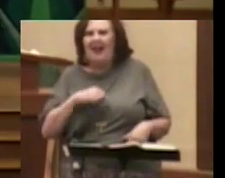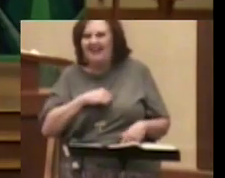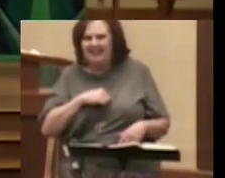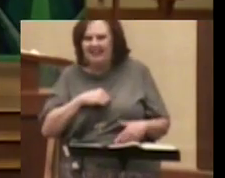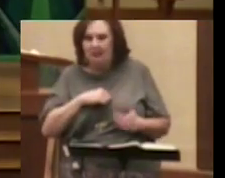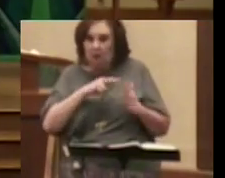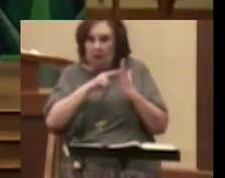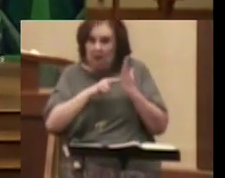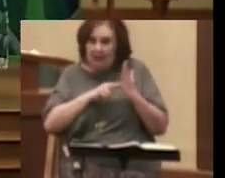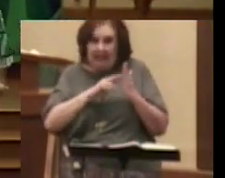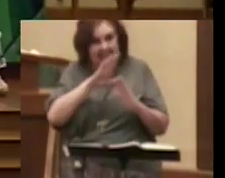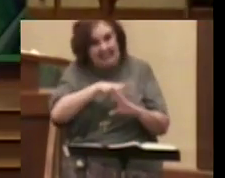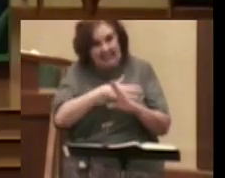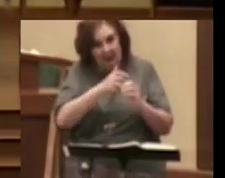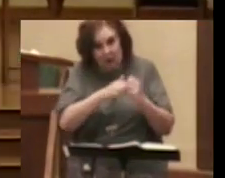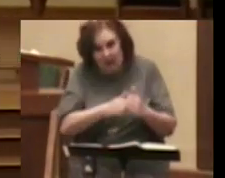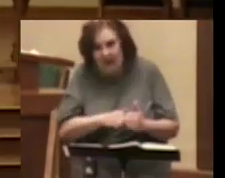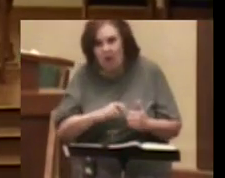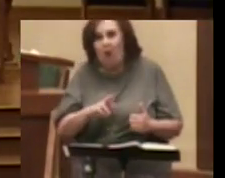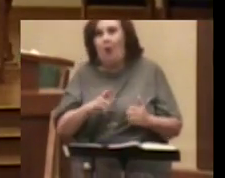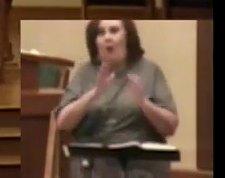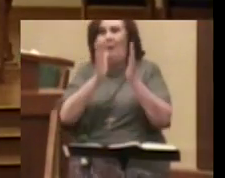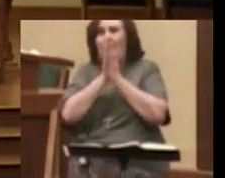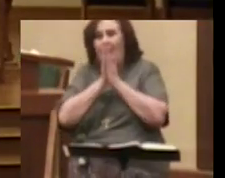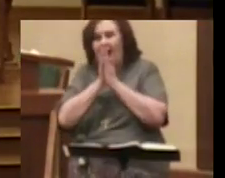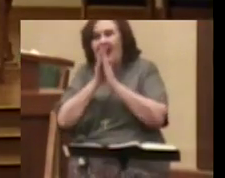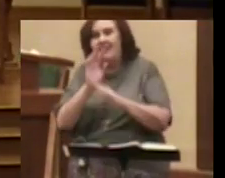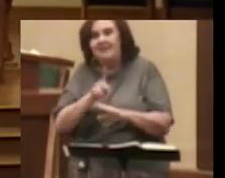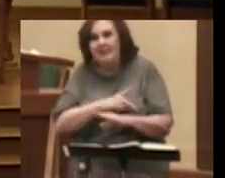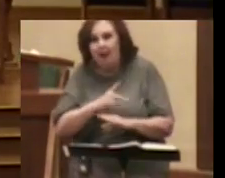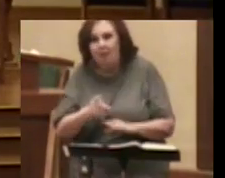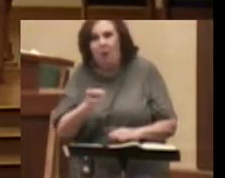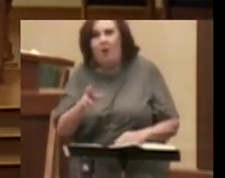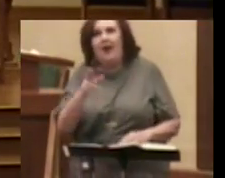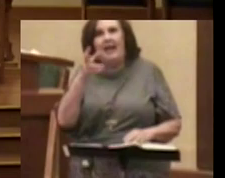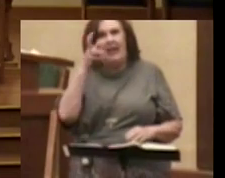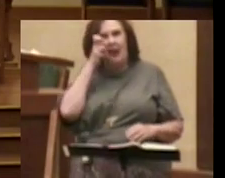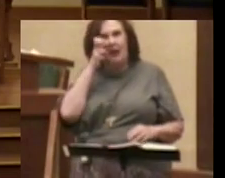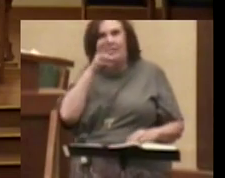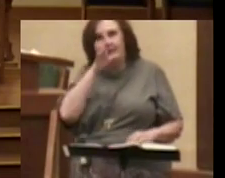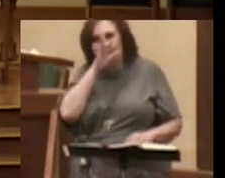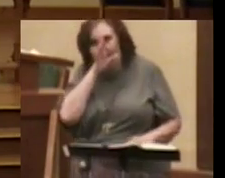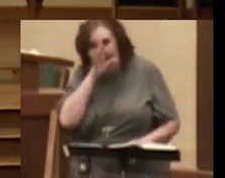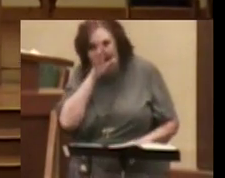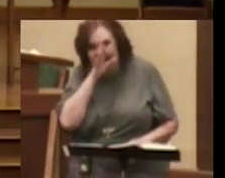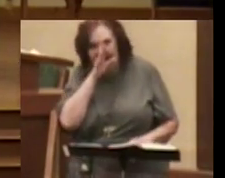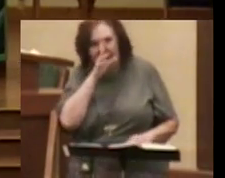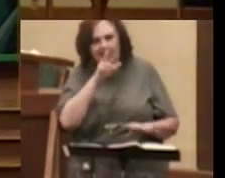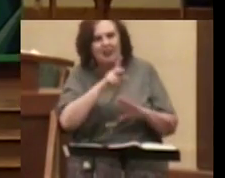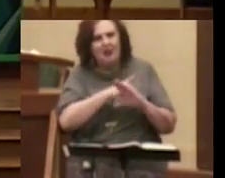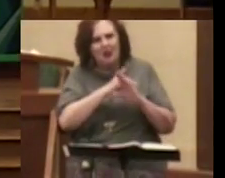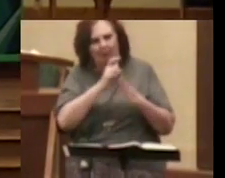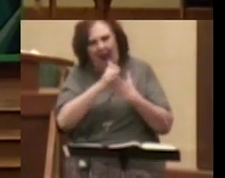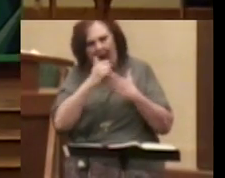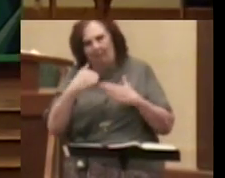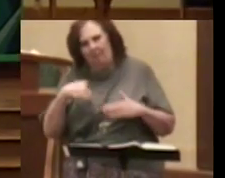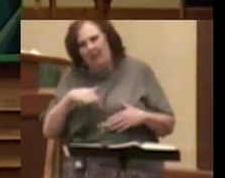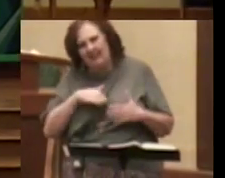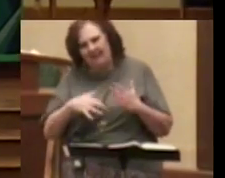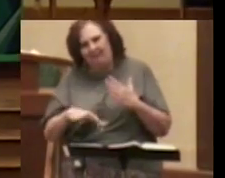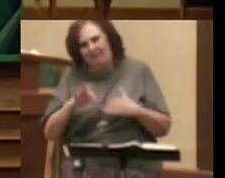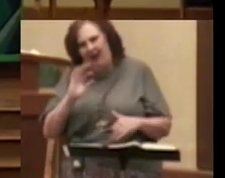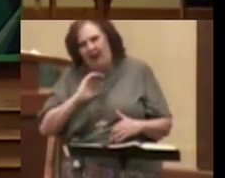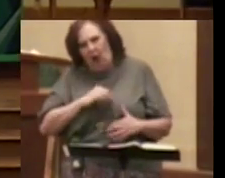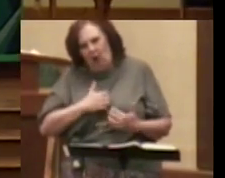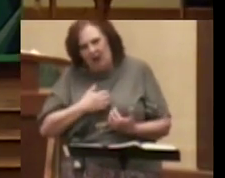we sing them together or pray them or hear them spoken, these Psalms help us to find our